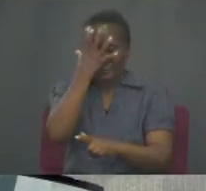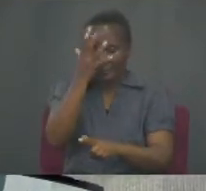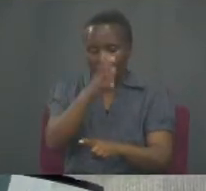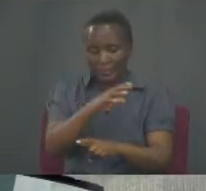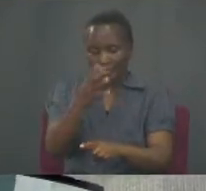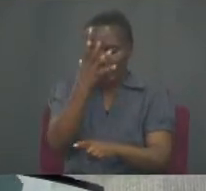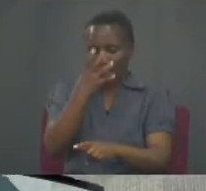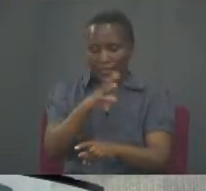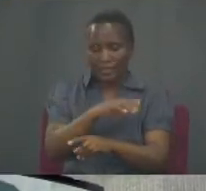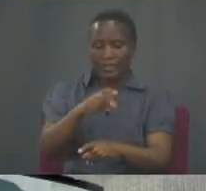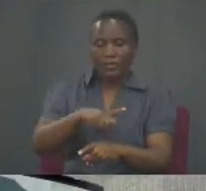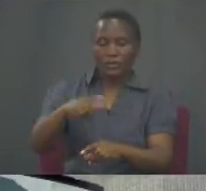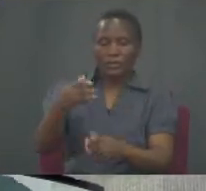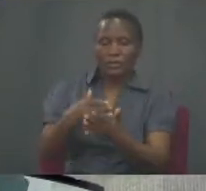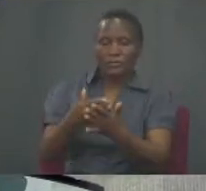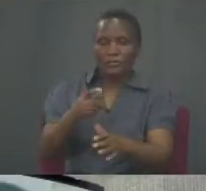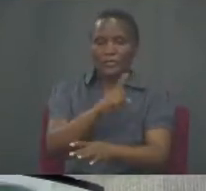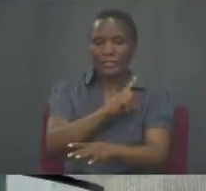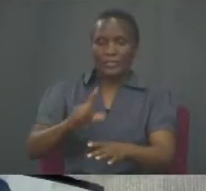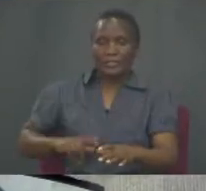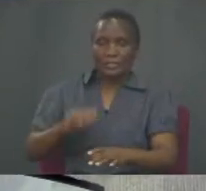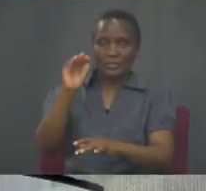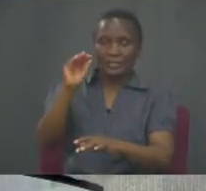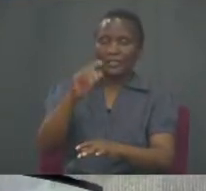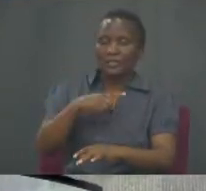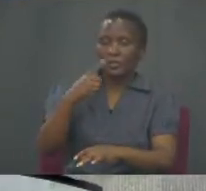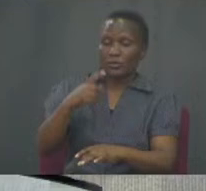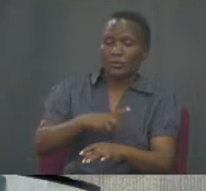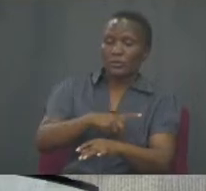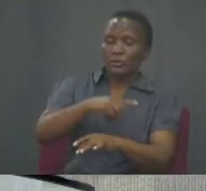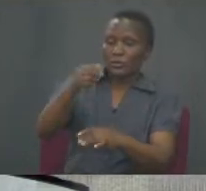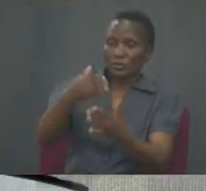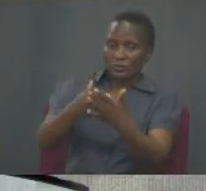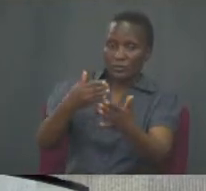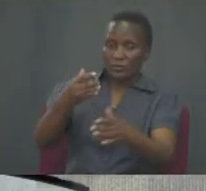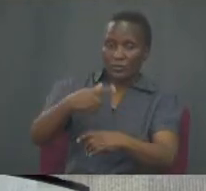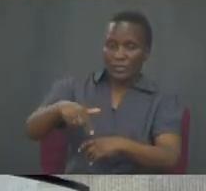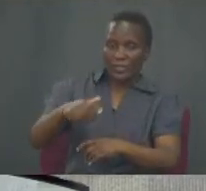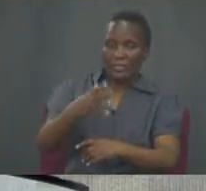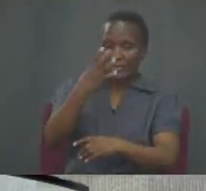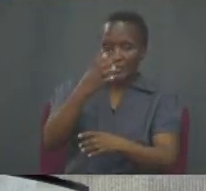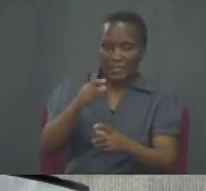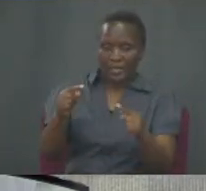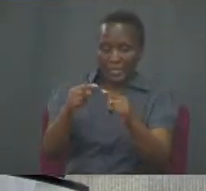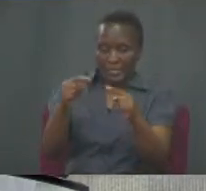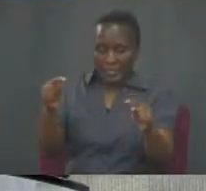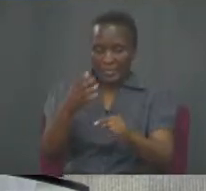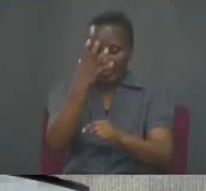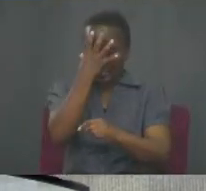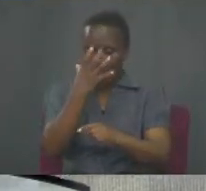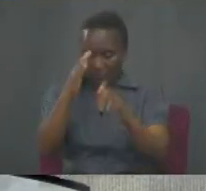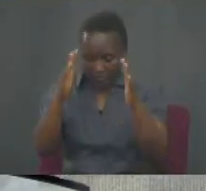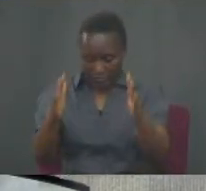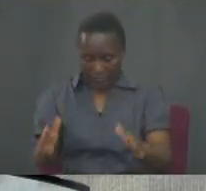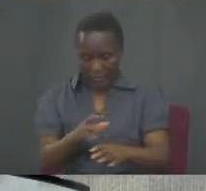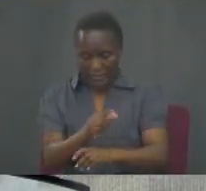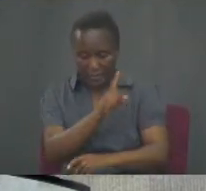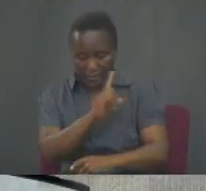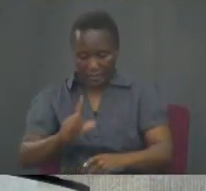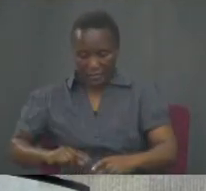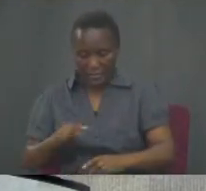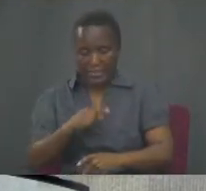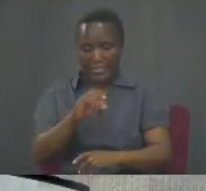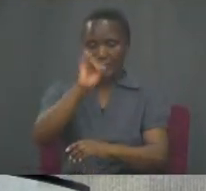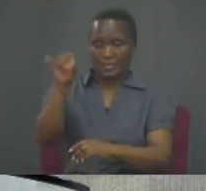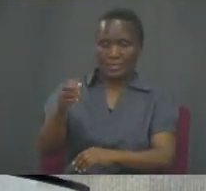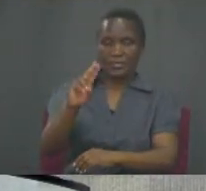asked, "Who shall go up for us against the Canaanites first?" Chapter 1, verse 1. And the Lord said, Judah shall